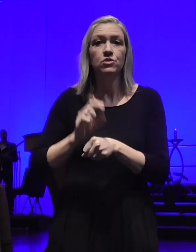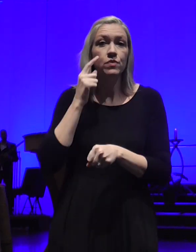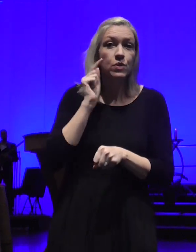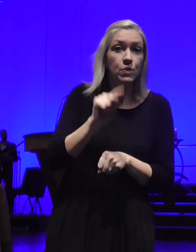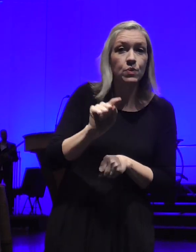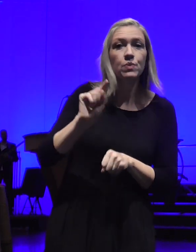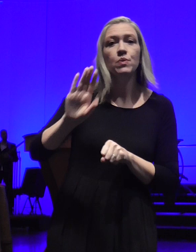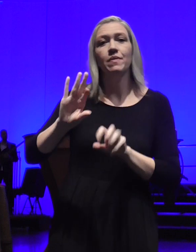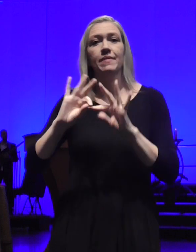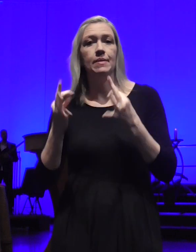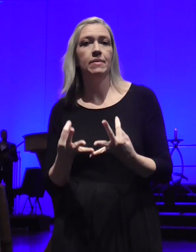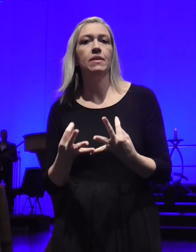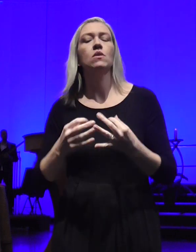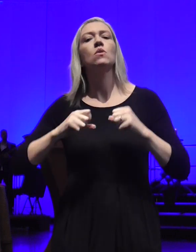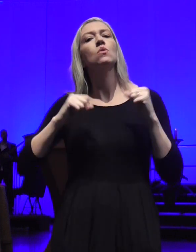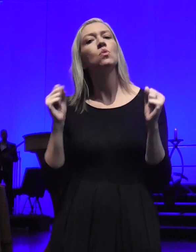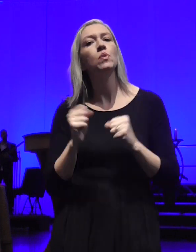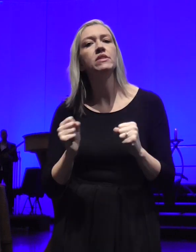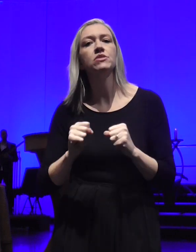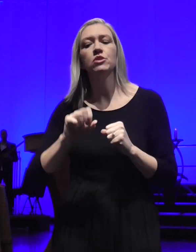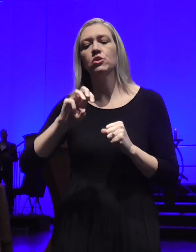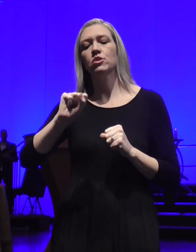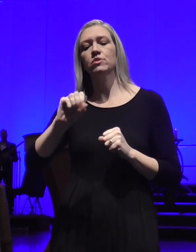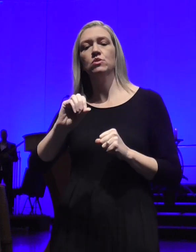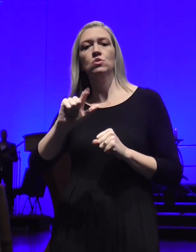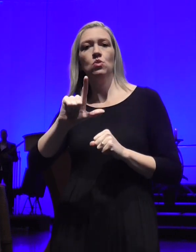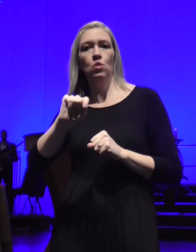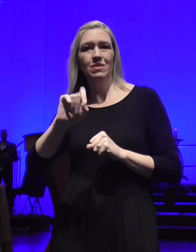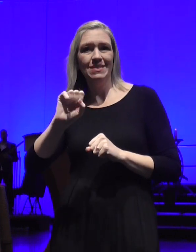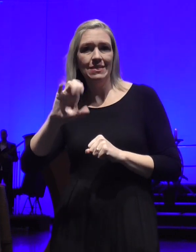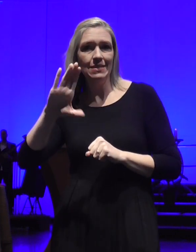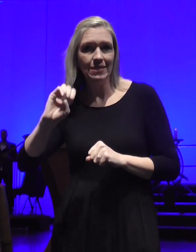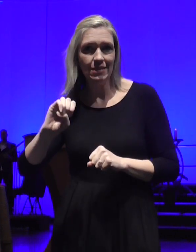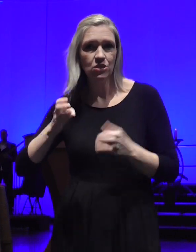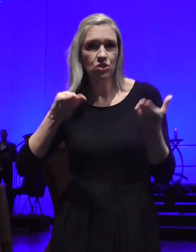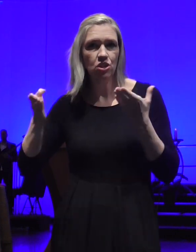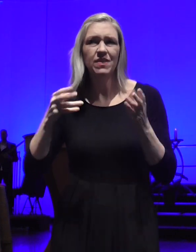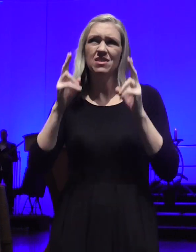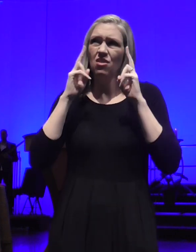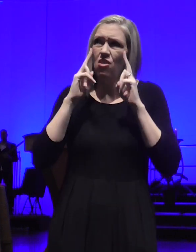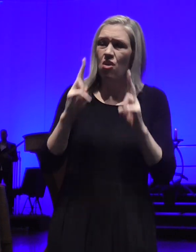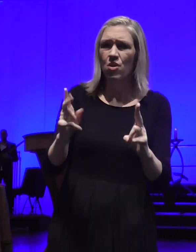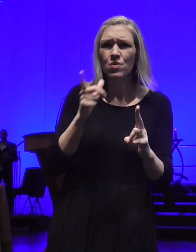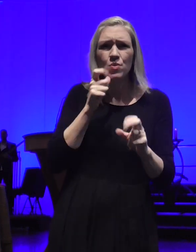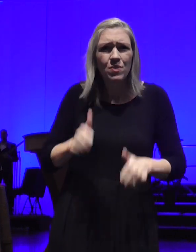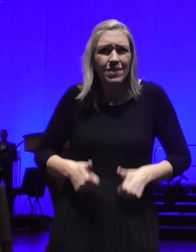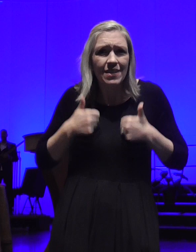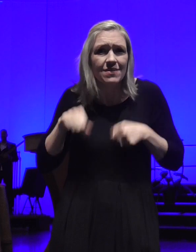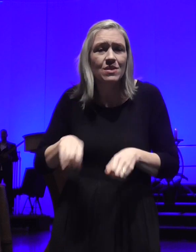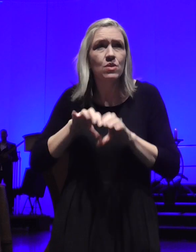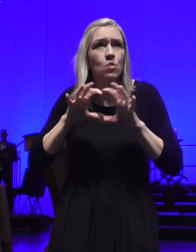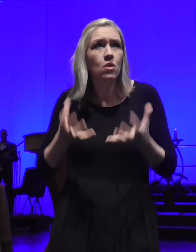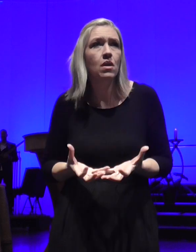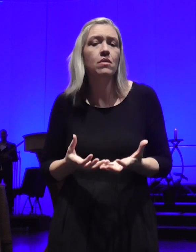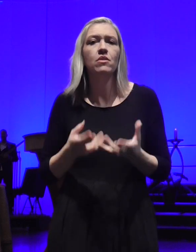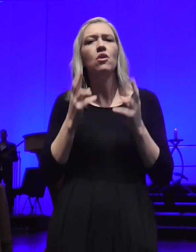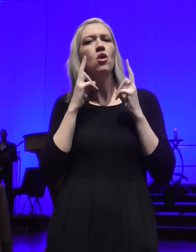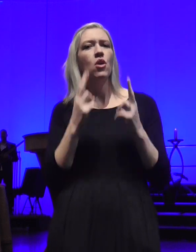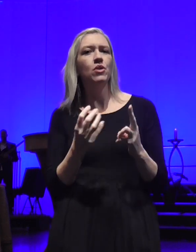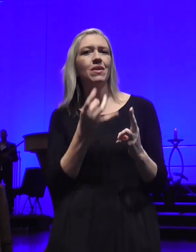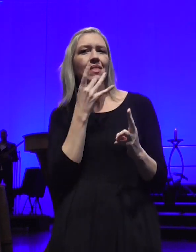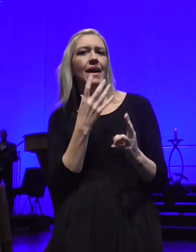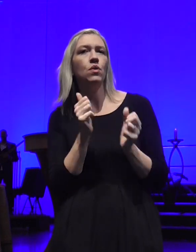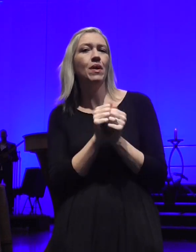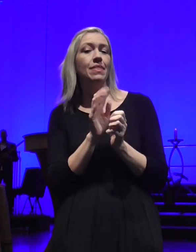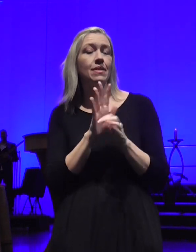family. At our winter solstice service, we honor the inhabitants of the world and anchor the cycle of light in an indigenous way.